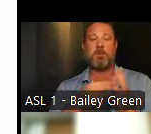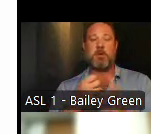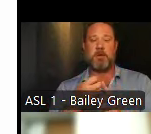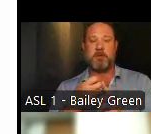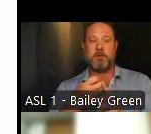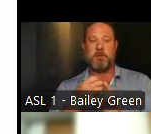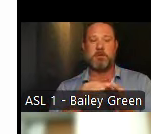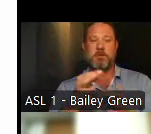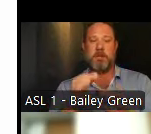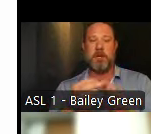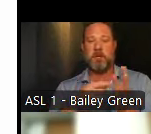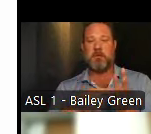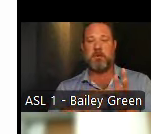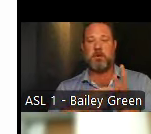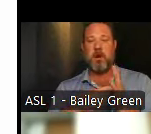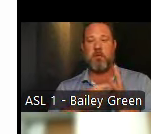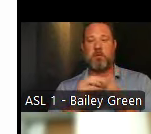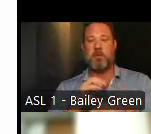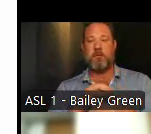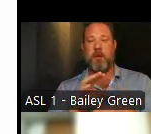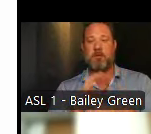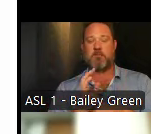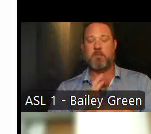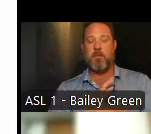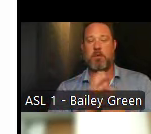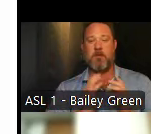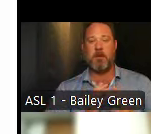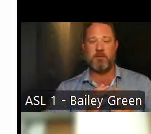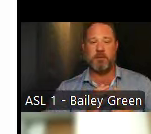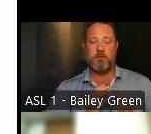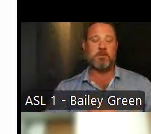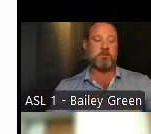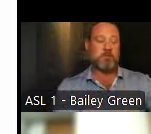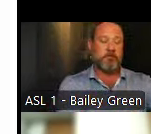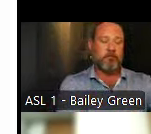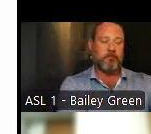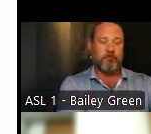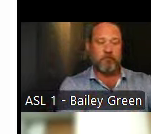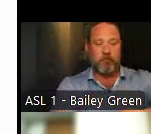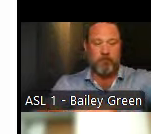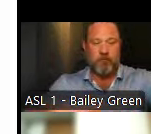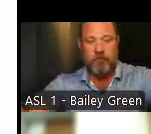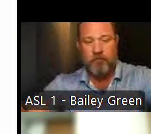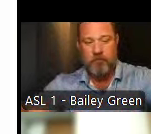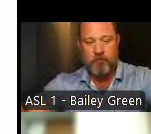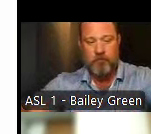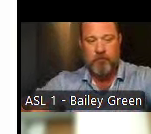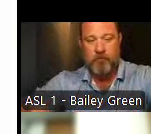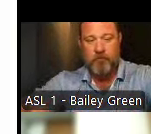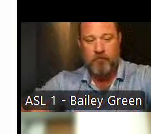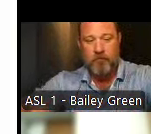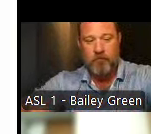these requirements to advisory boards, advisory commissions, advisory committees, and similar multi-member advisory boards.